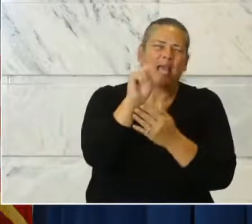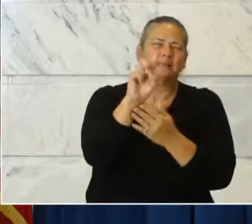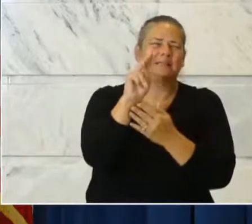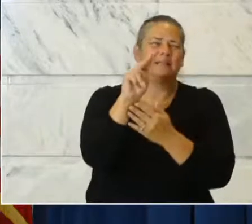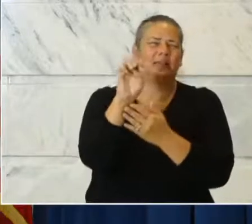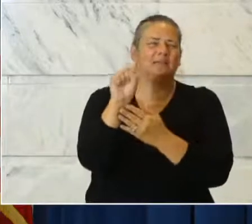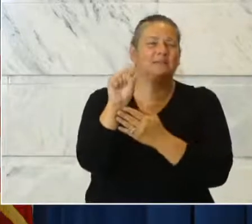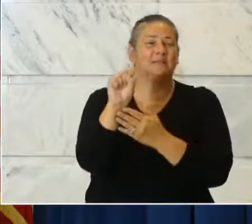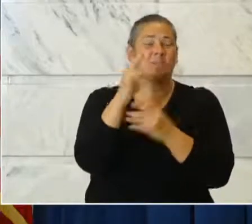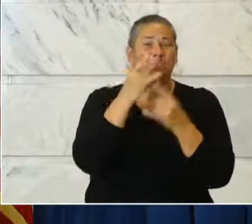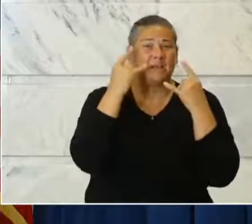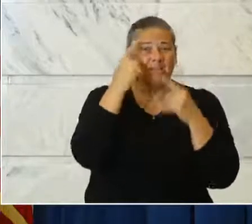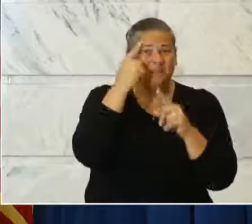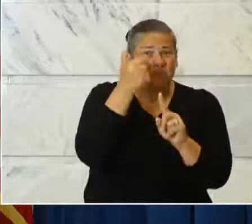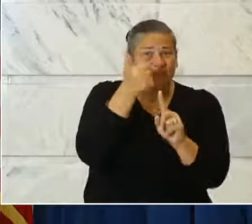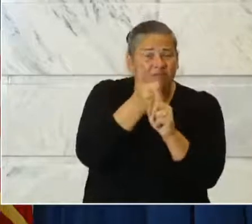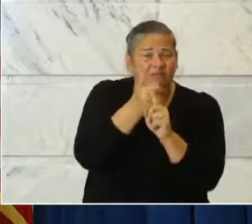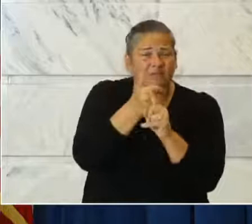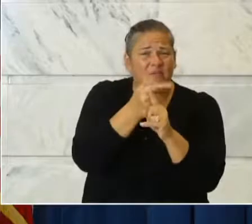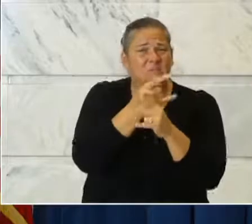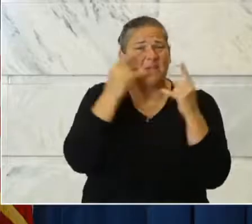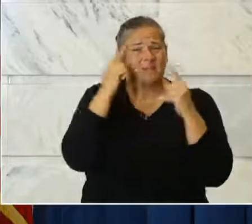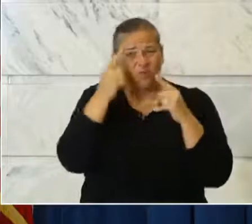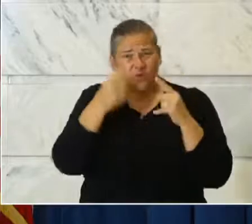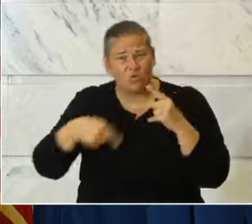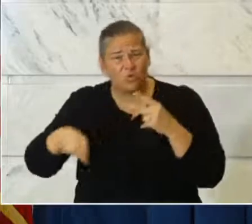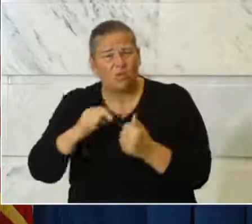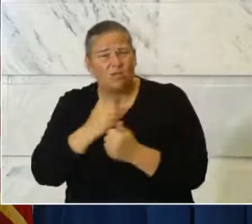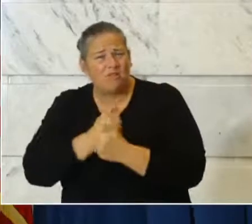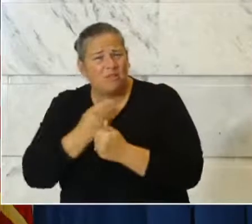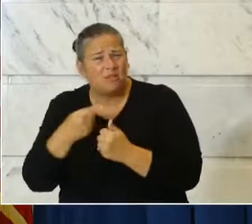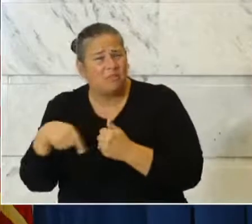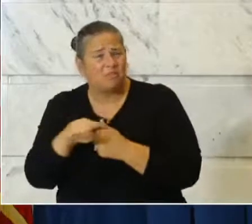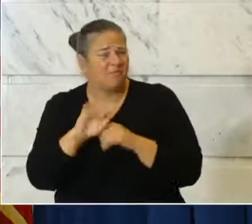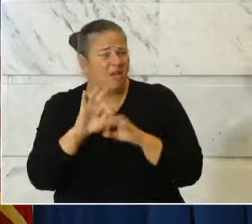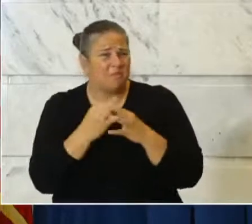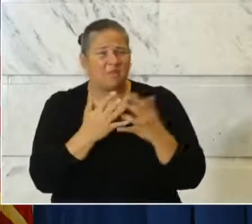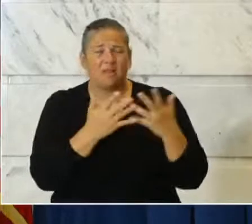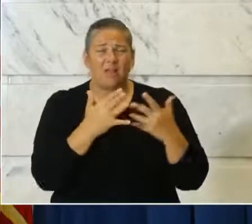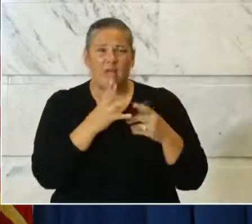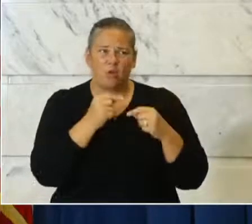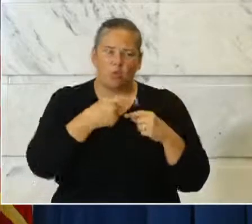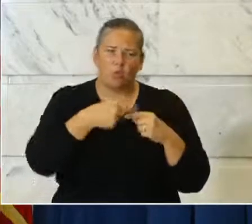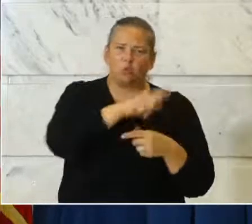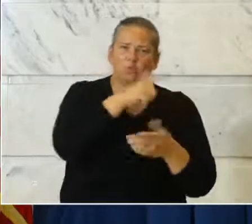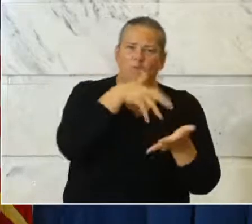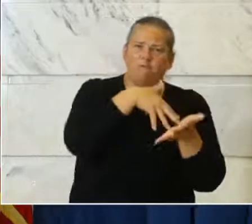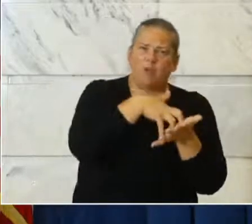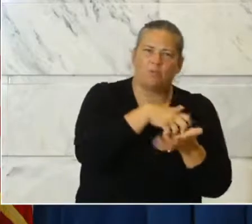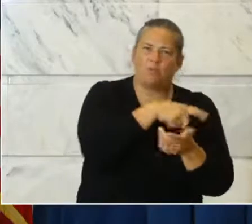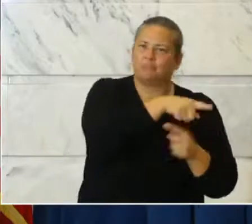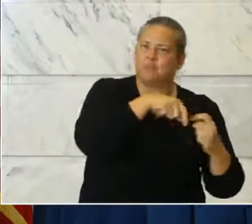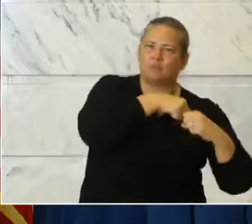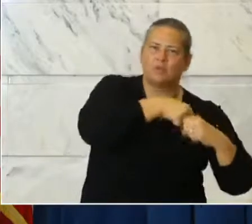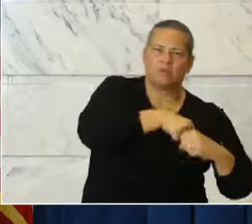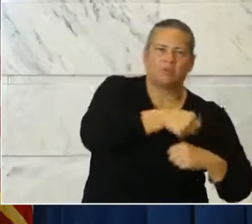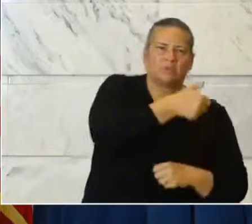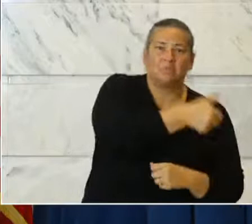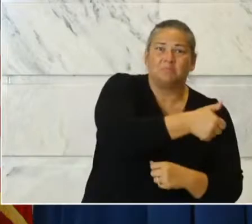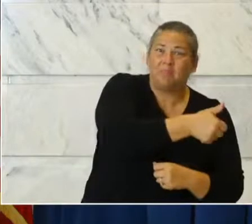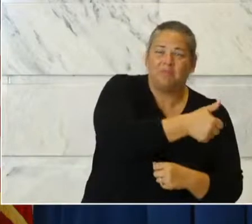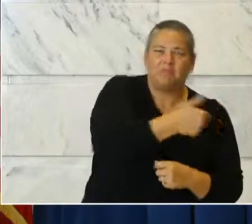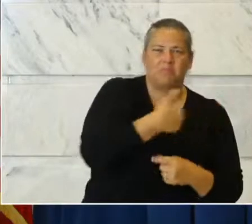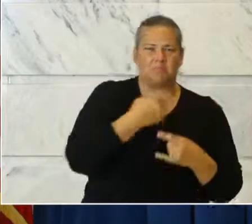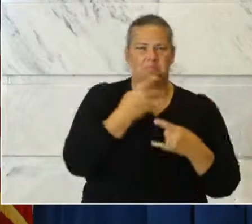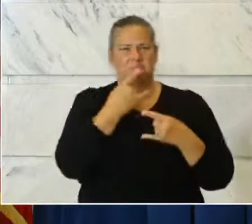yourself, do it for the people you love, and do it for the vulnerable people around you who can't protect themselves otherwise. Wear the mask. It's It's